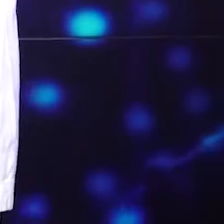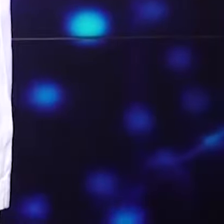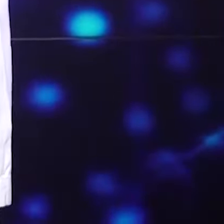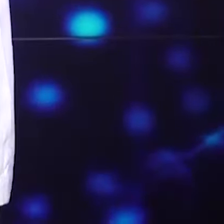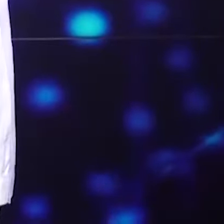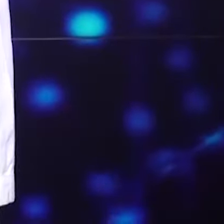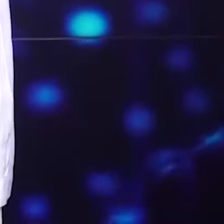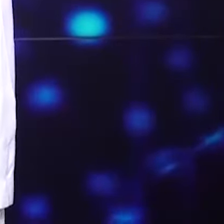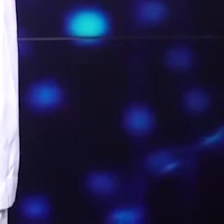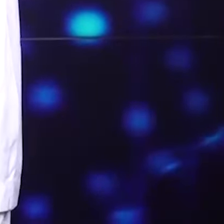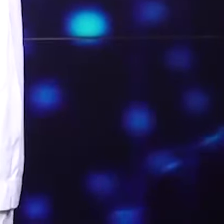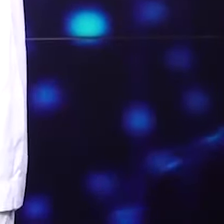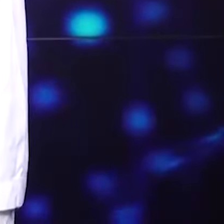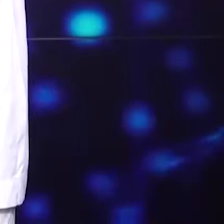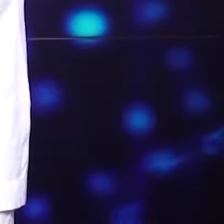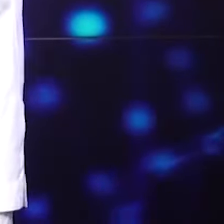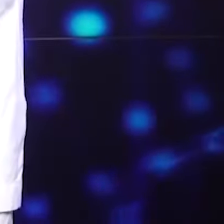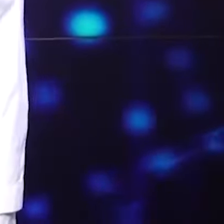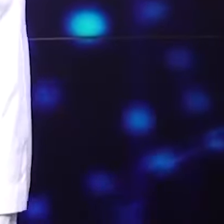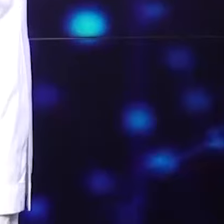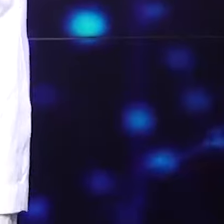Reporting an offense to someone is not